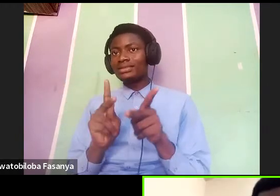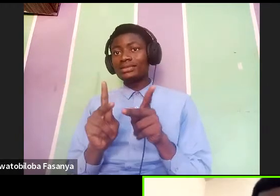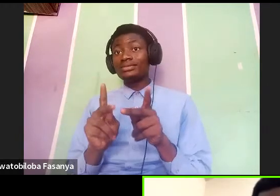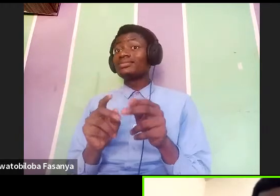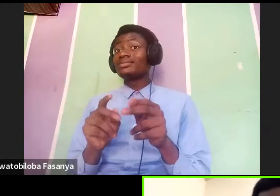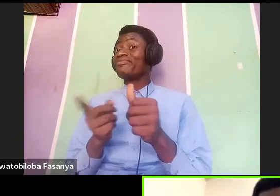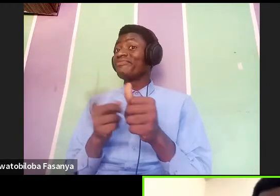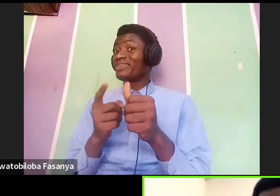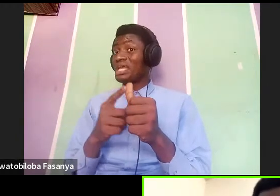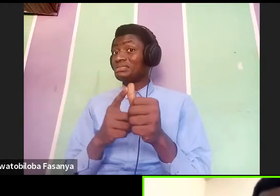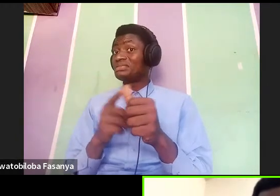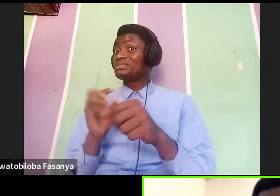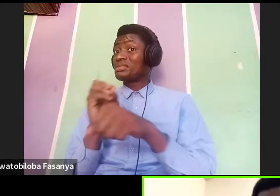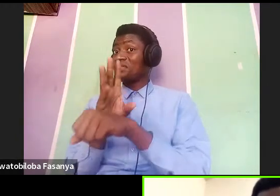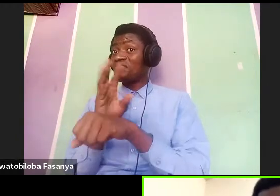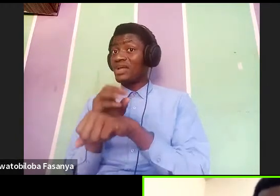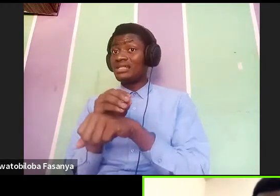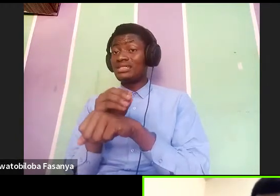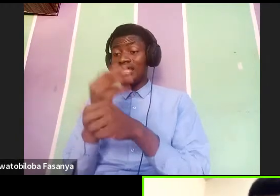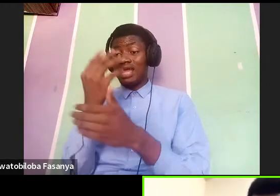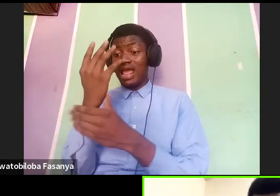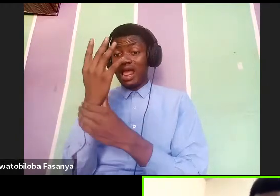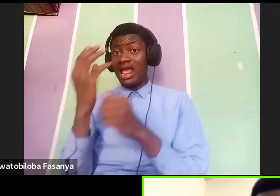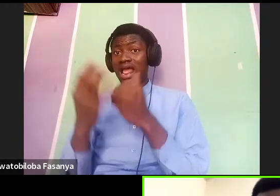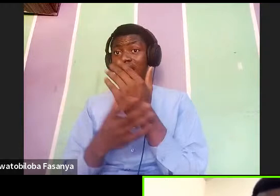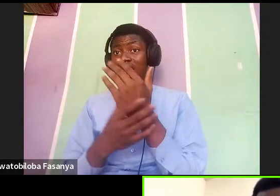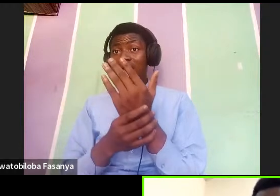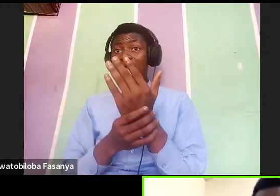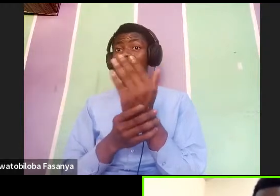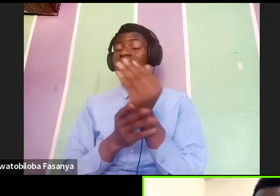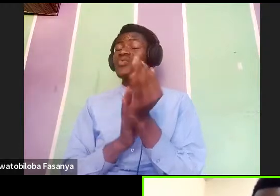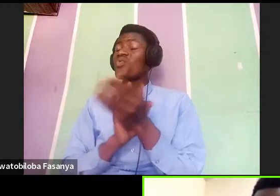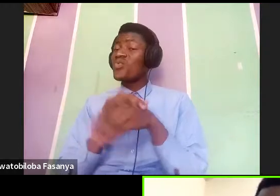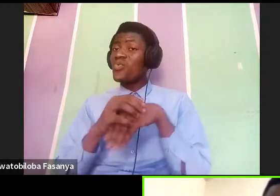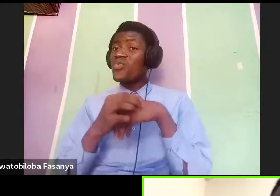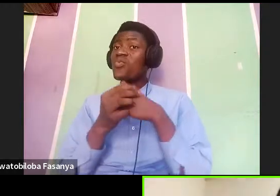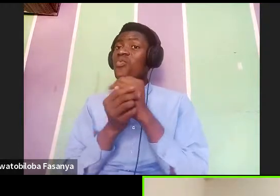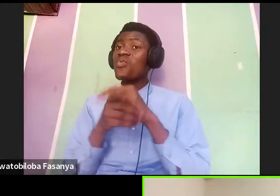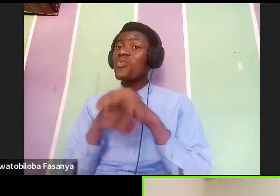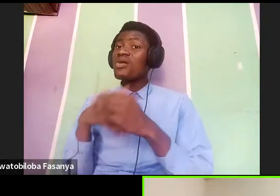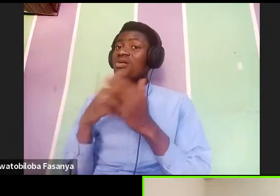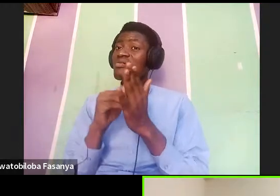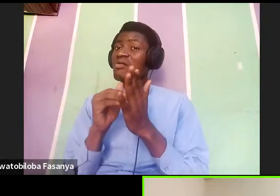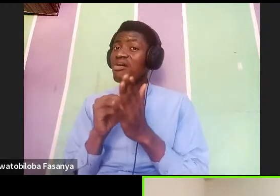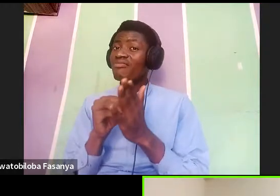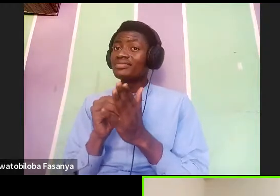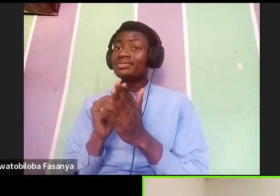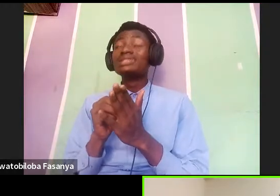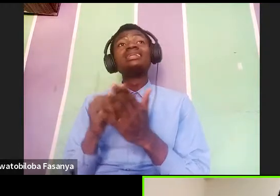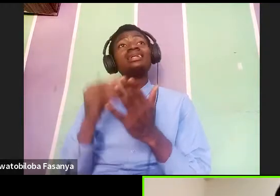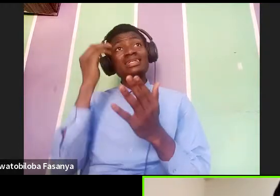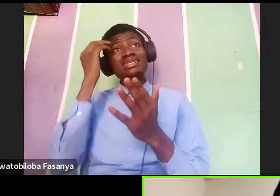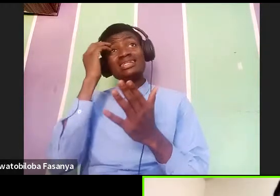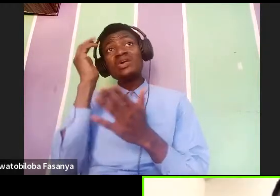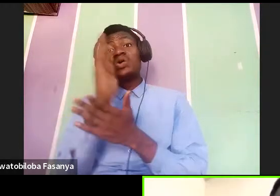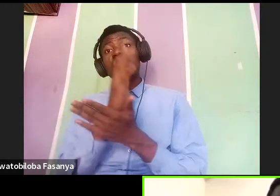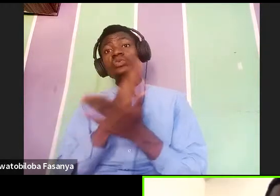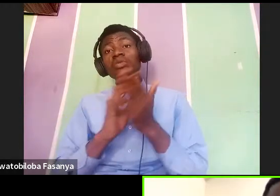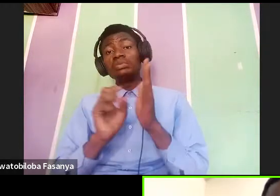And despite all, if it does happen, so symptoms mainly diarrhea,